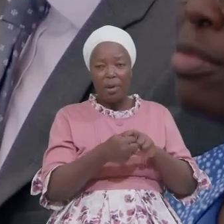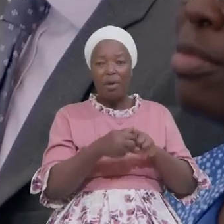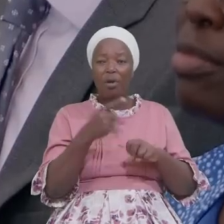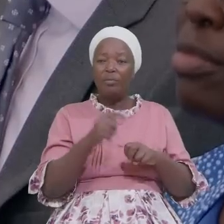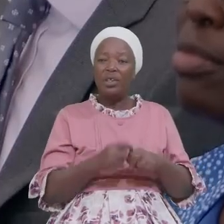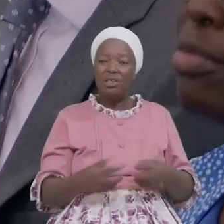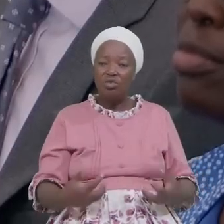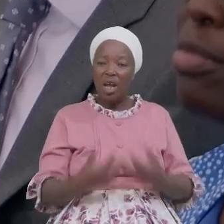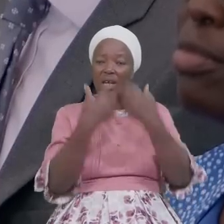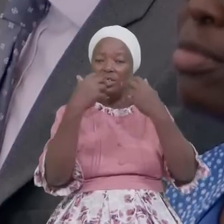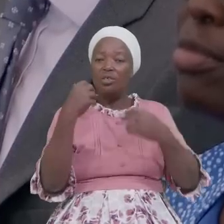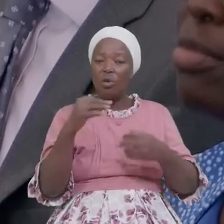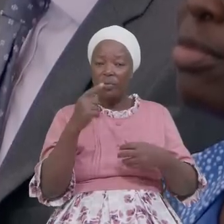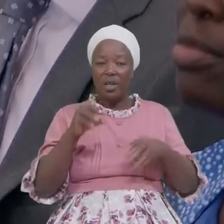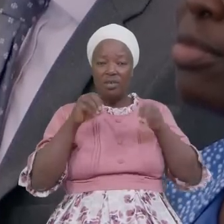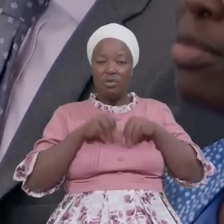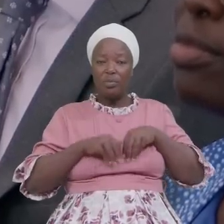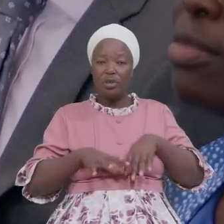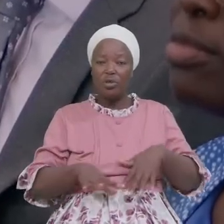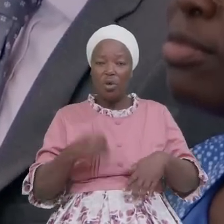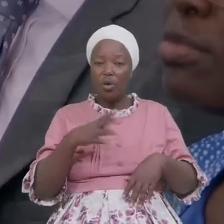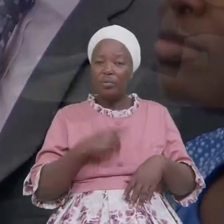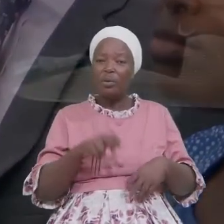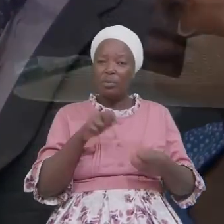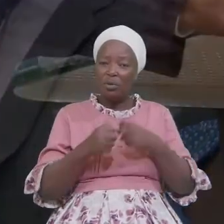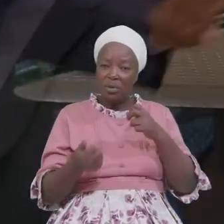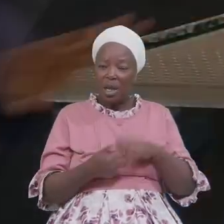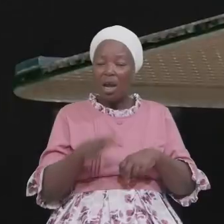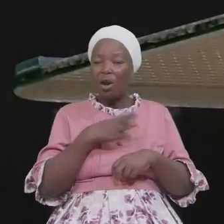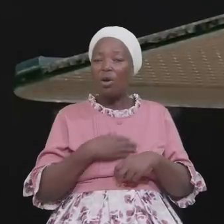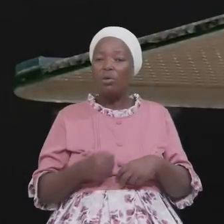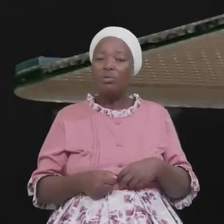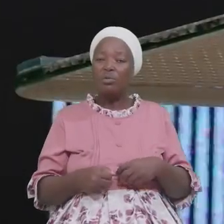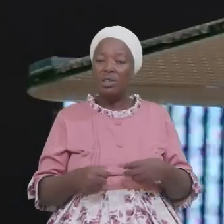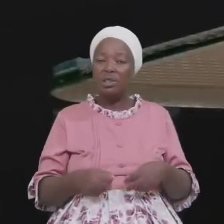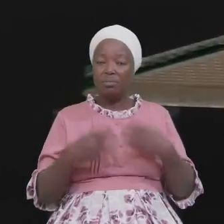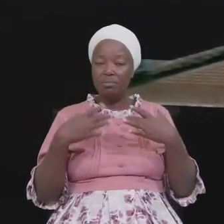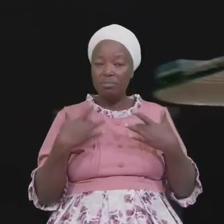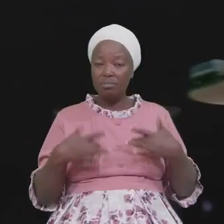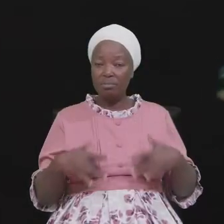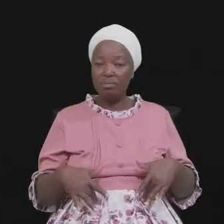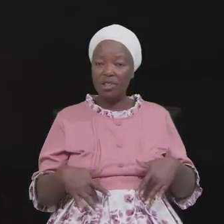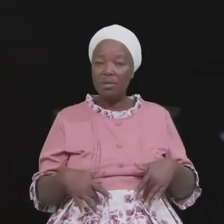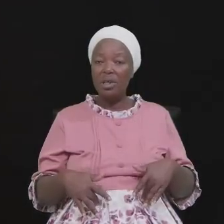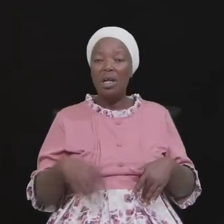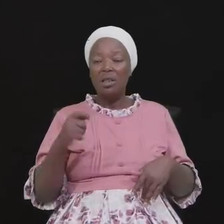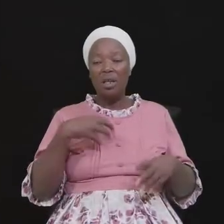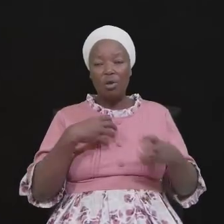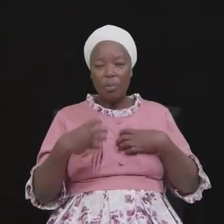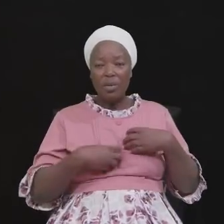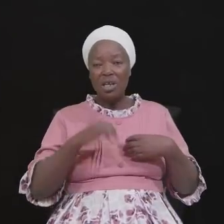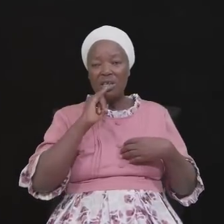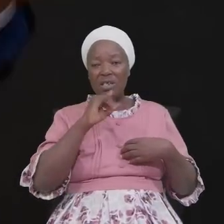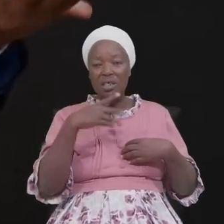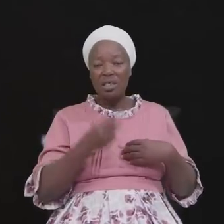challenge, of the depression, of the despair. The complaint is the food of the problem